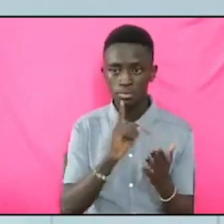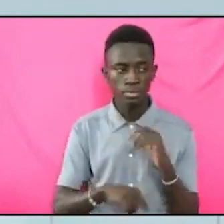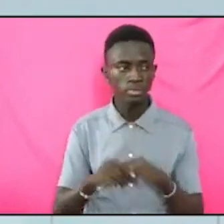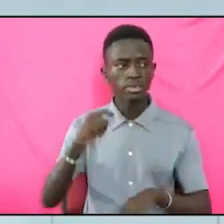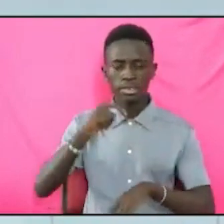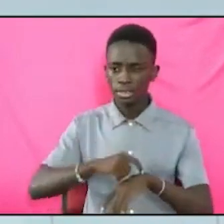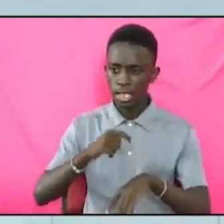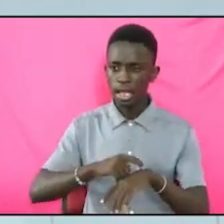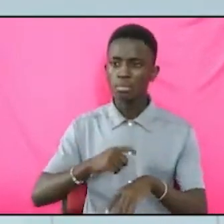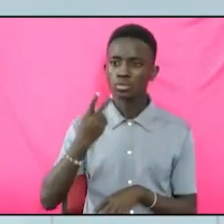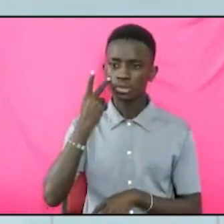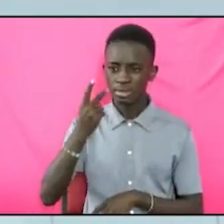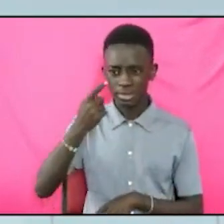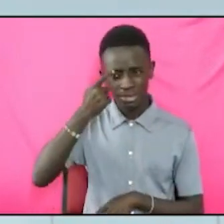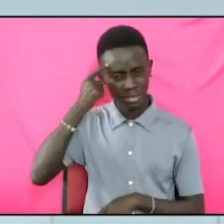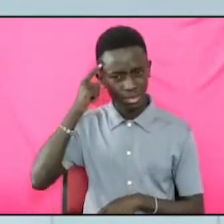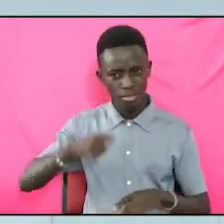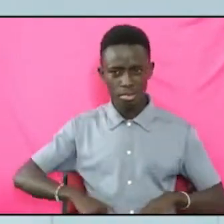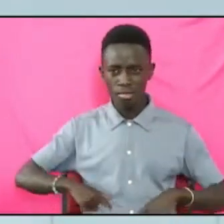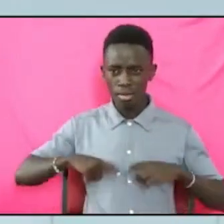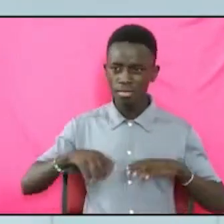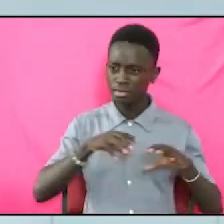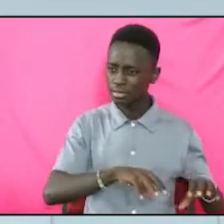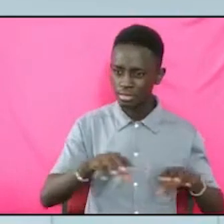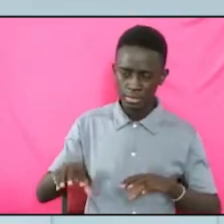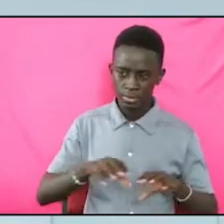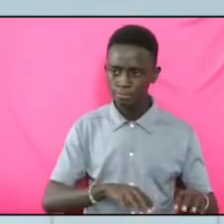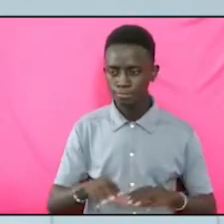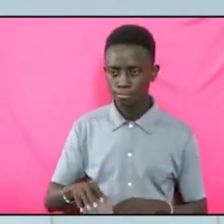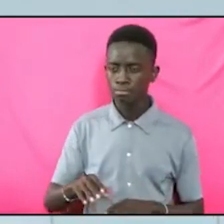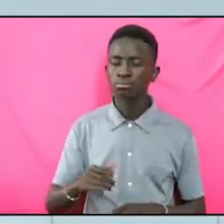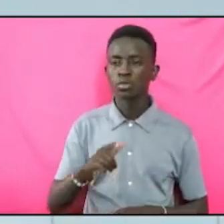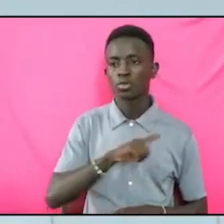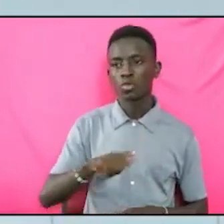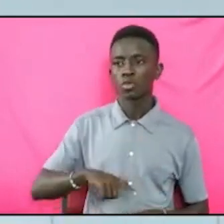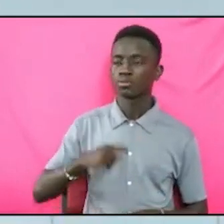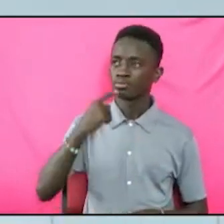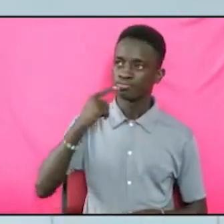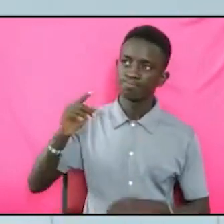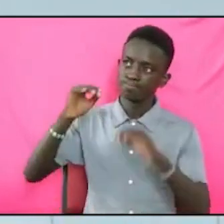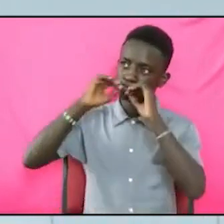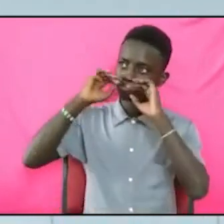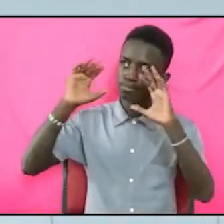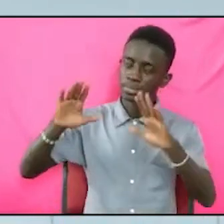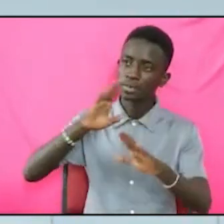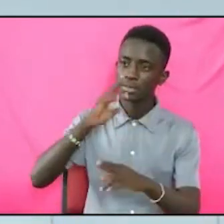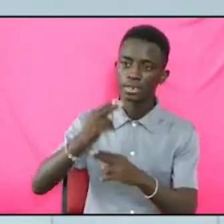in, Lord, still I will say, blessed be the name of the Lord."